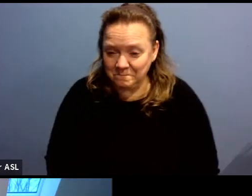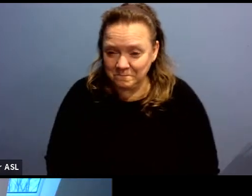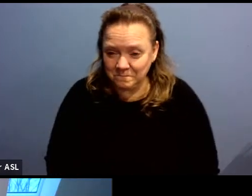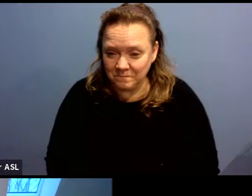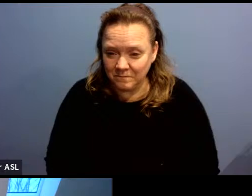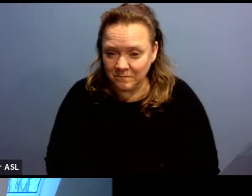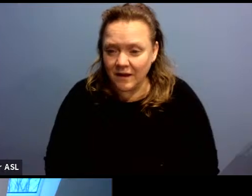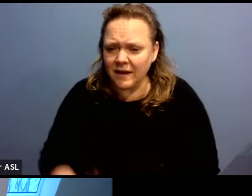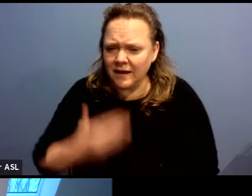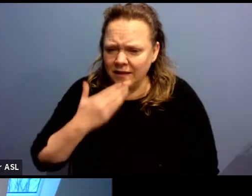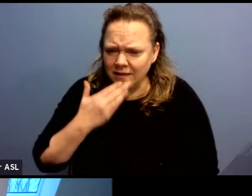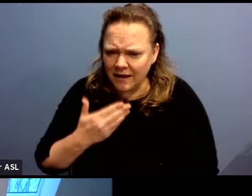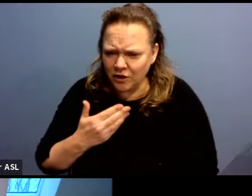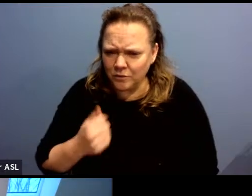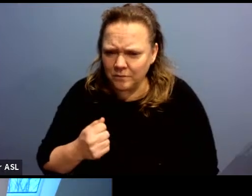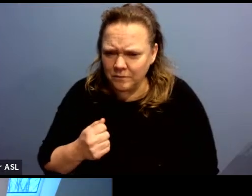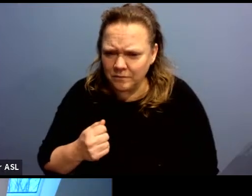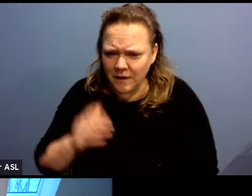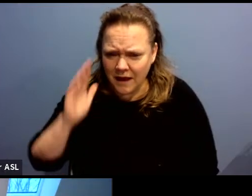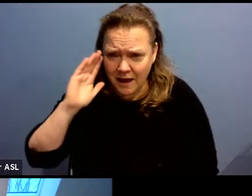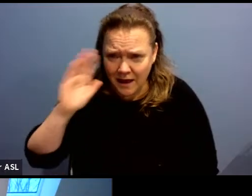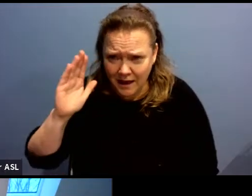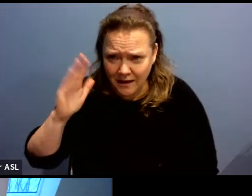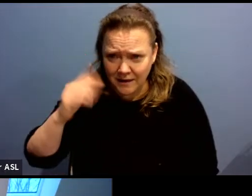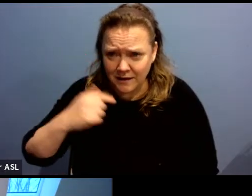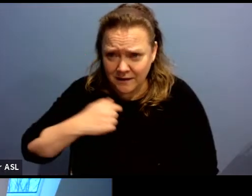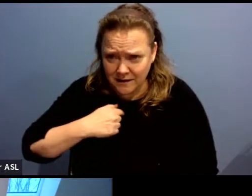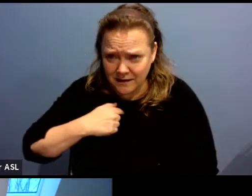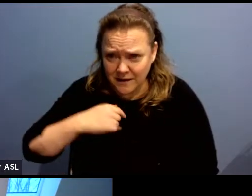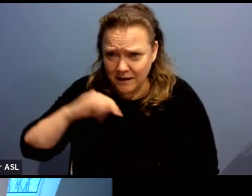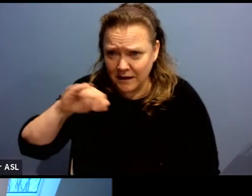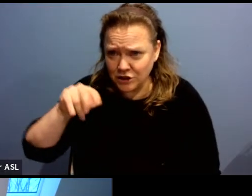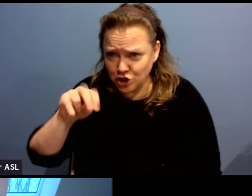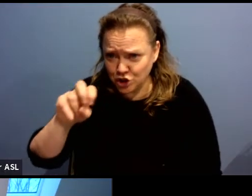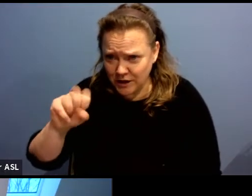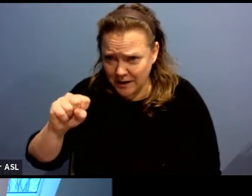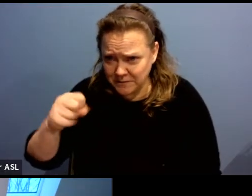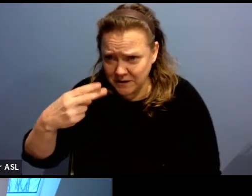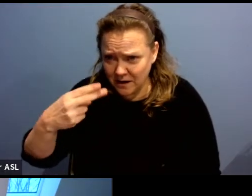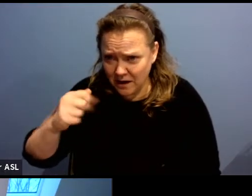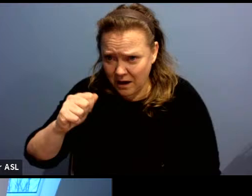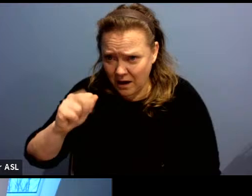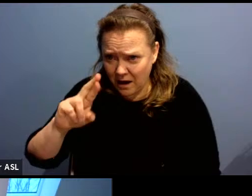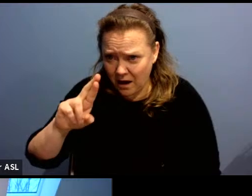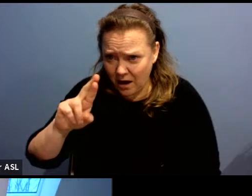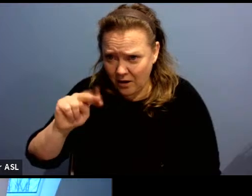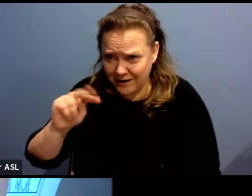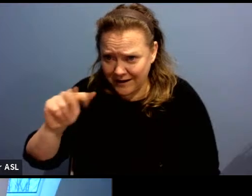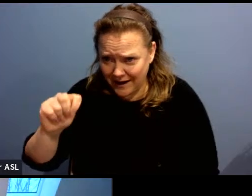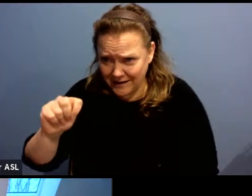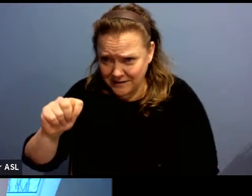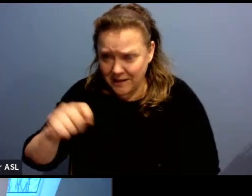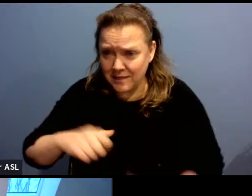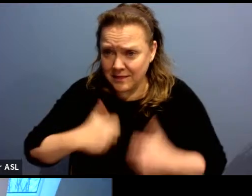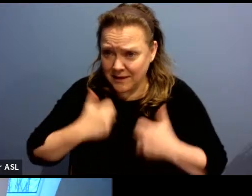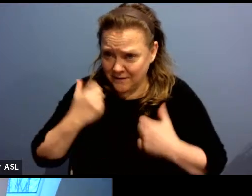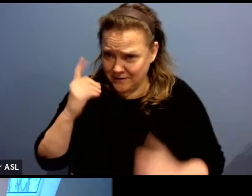Great, thank you. Hello, everybody. My name is James Harnett, and I'm a resident of the District of